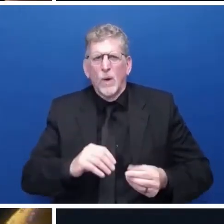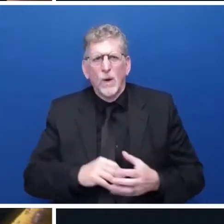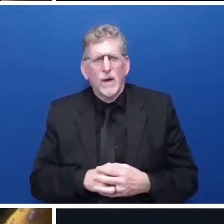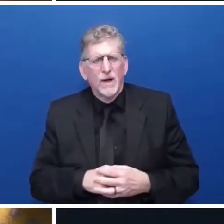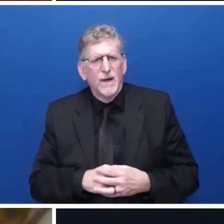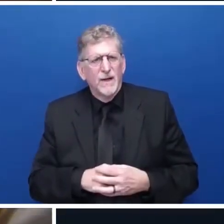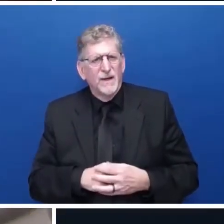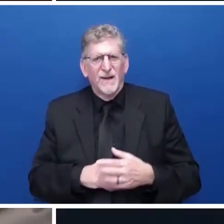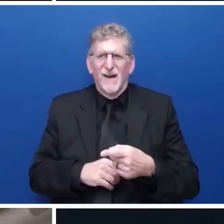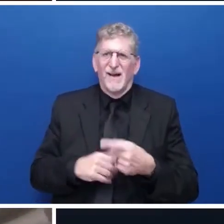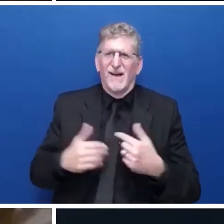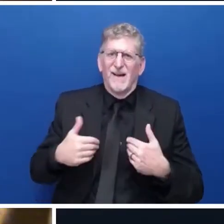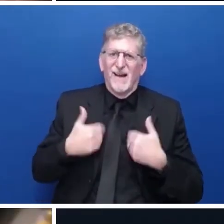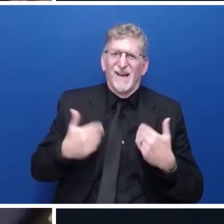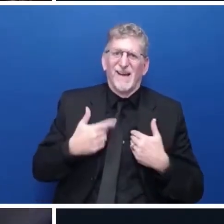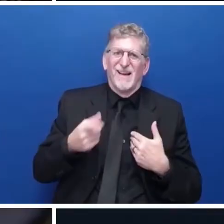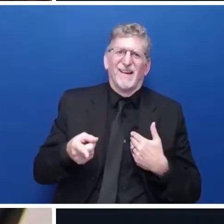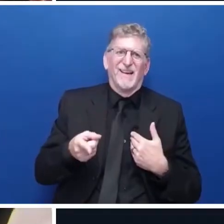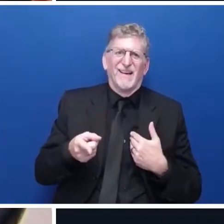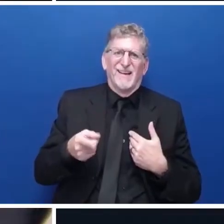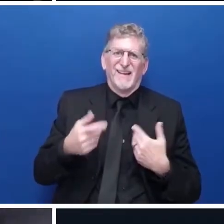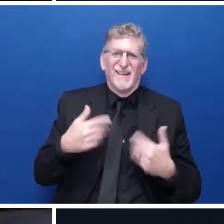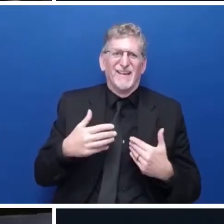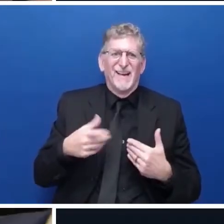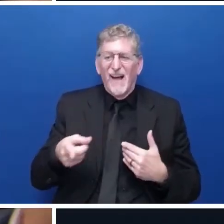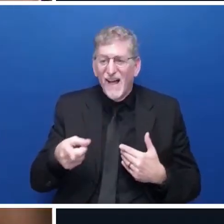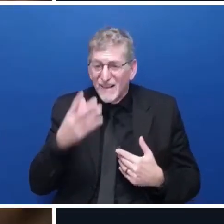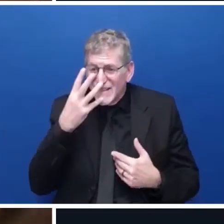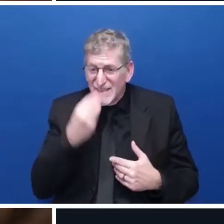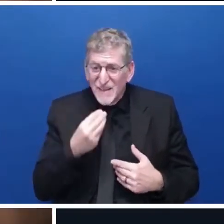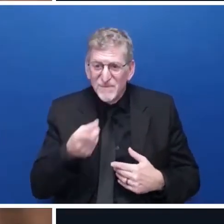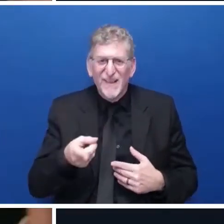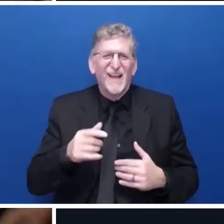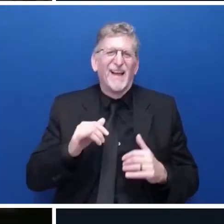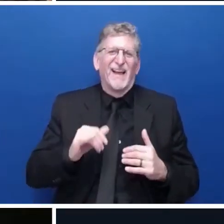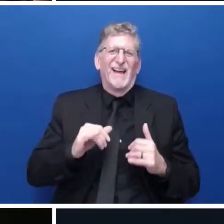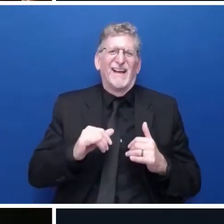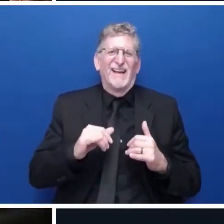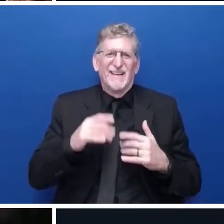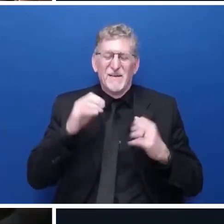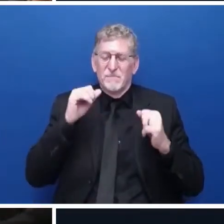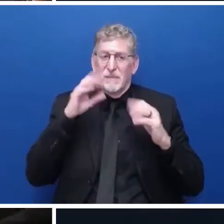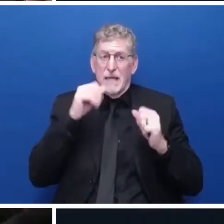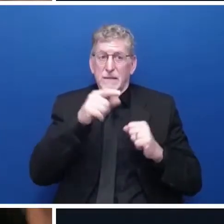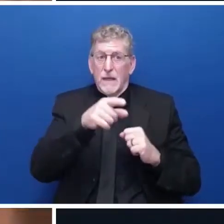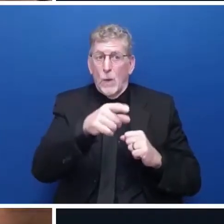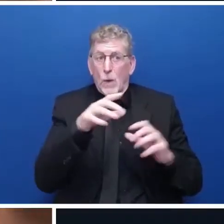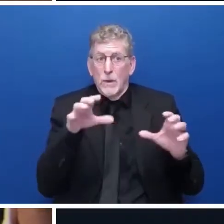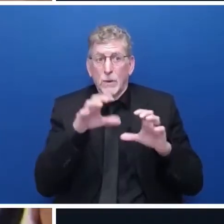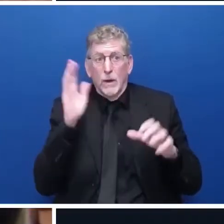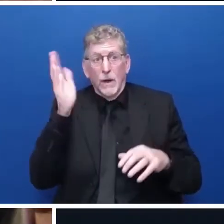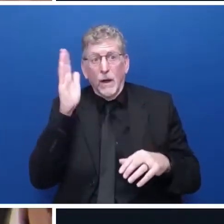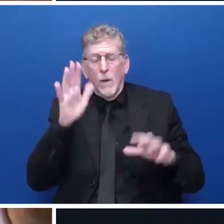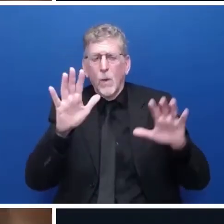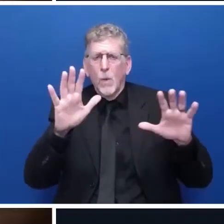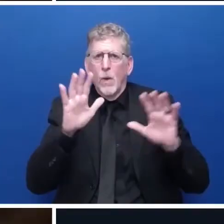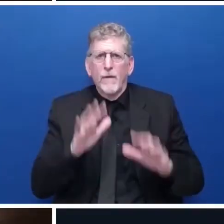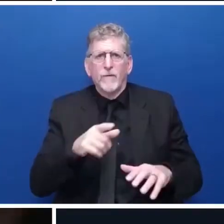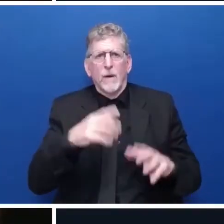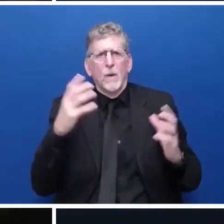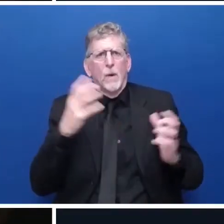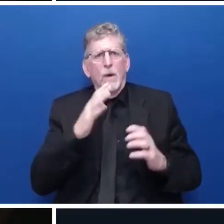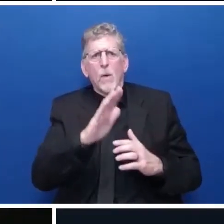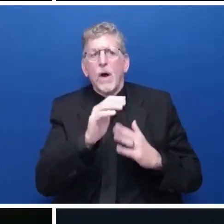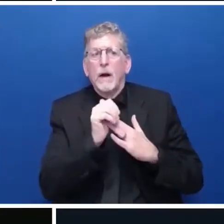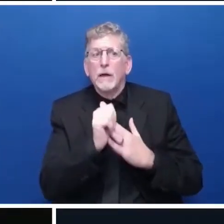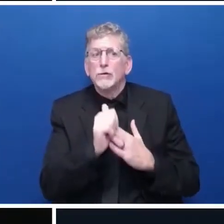fell asleep a couple times. You did amazing. You really did. Great speech. Proud of you. Great job, Mr. President. Thanks for your leadership. Mr. President, well